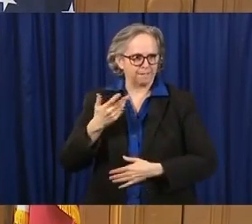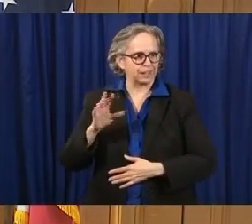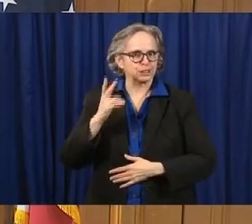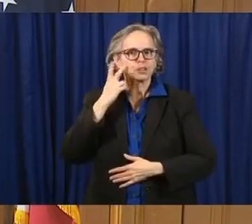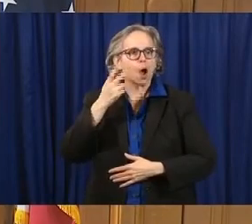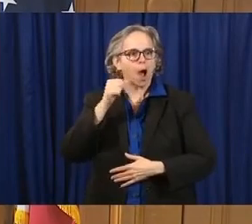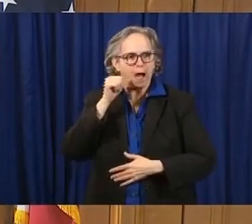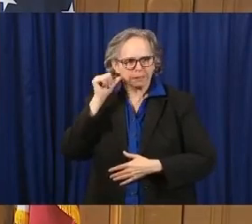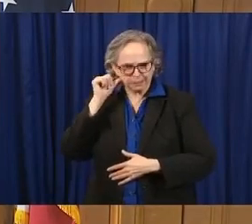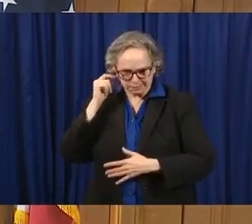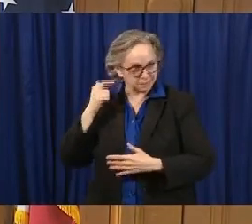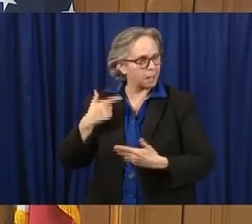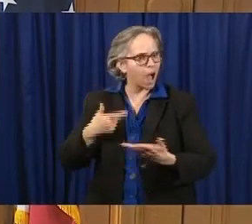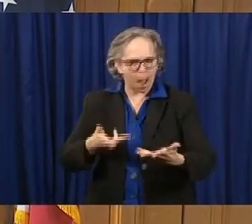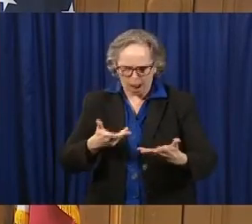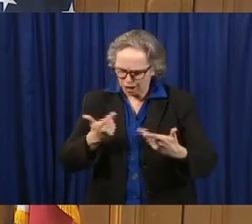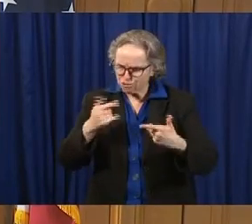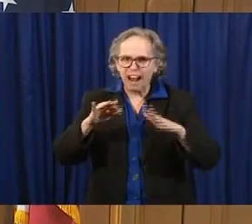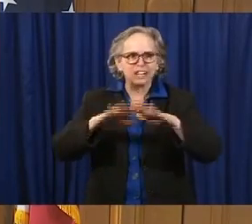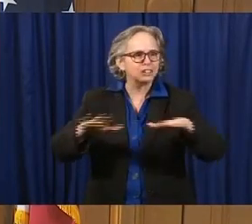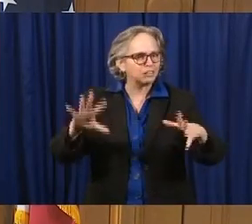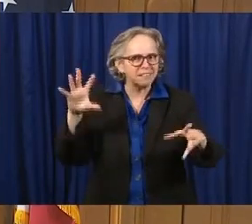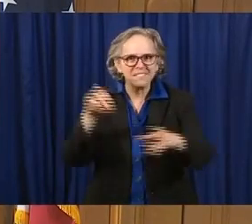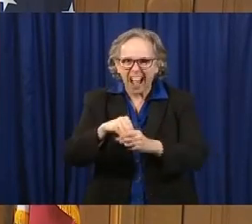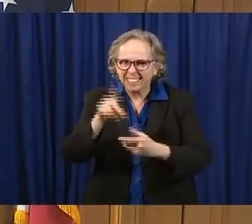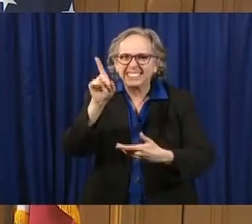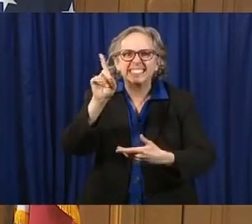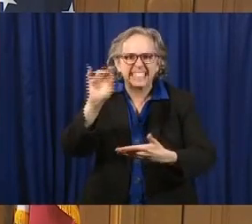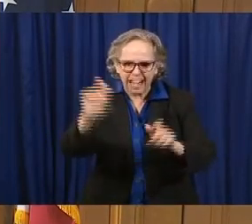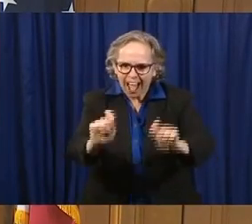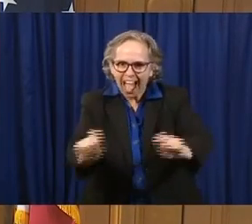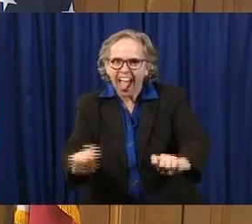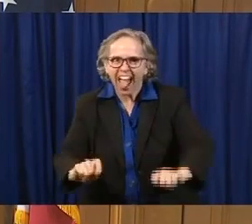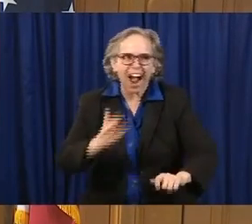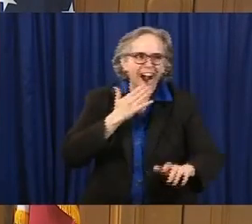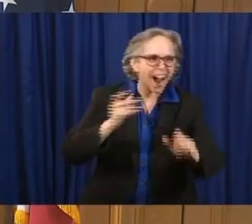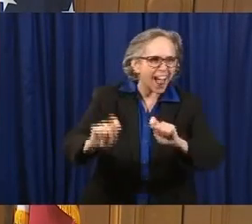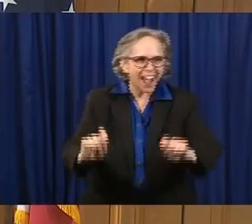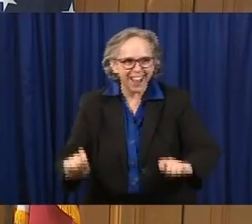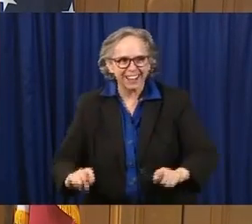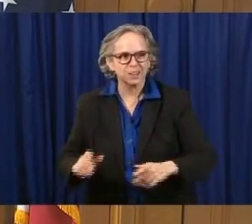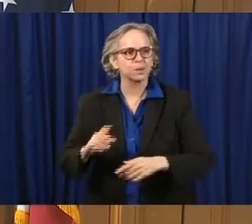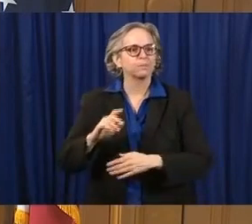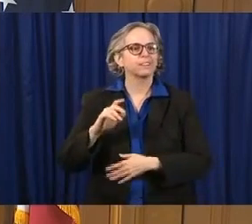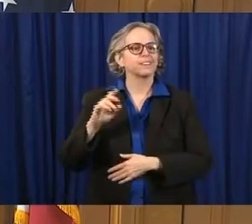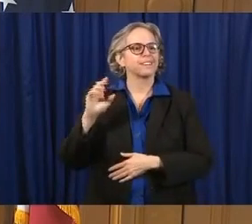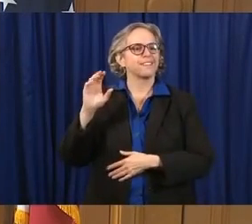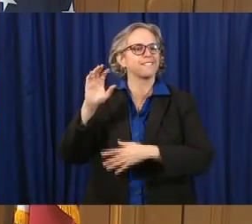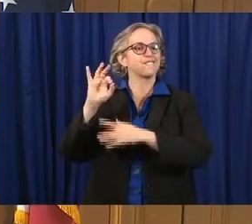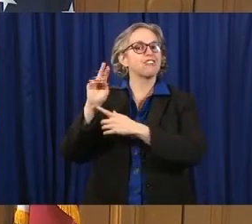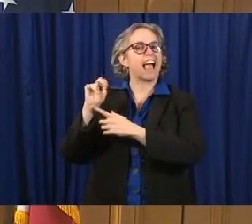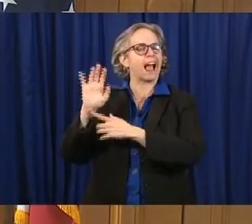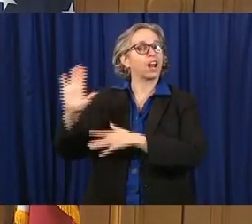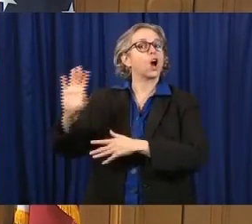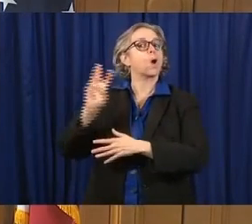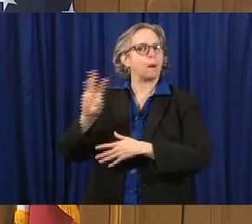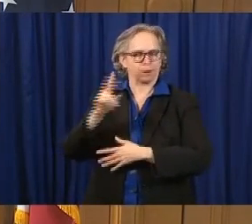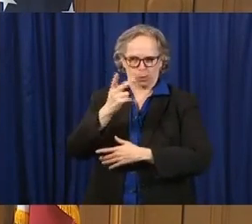done. You can find that on Fran's webpage, the recipe for